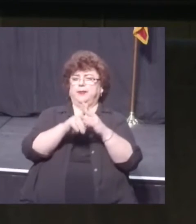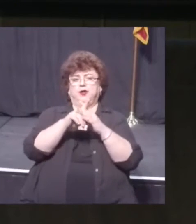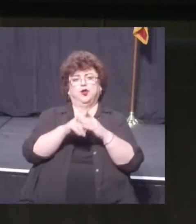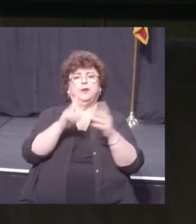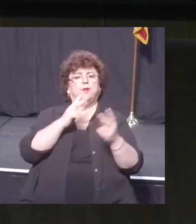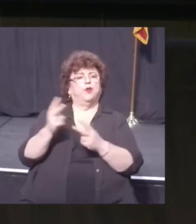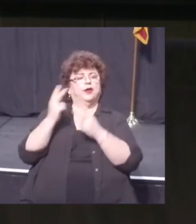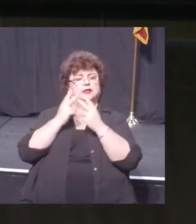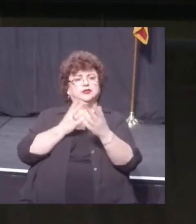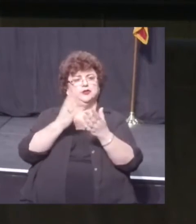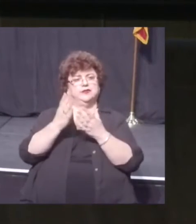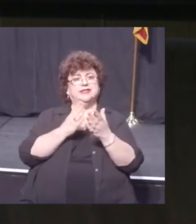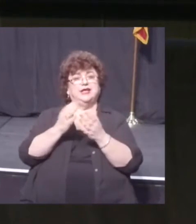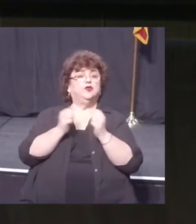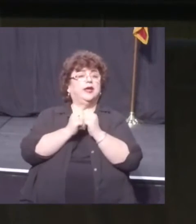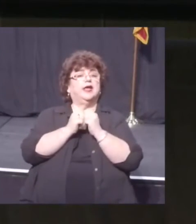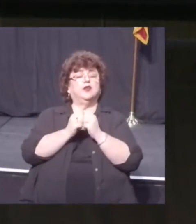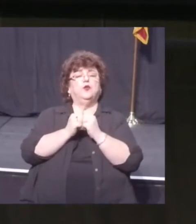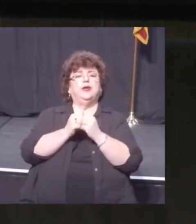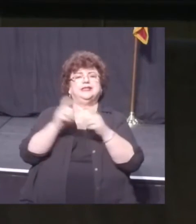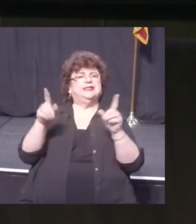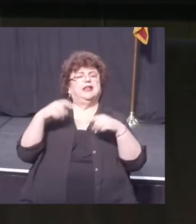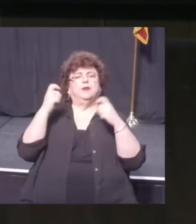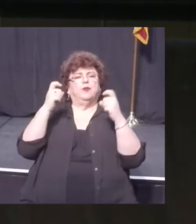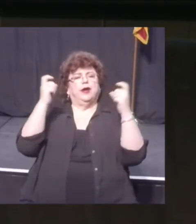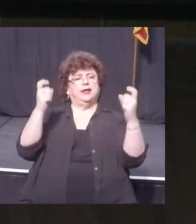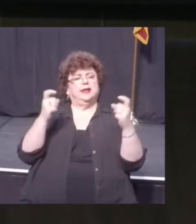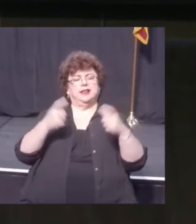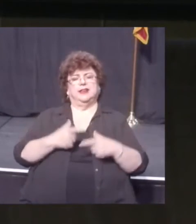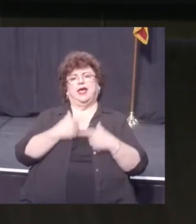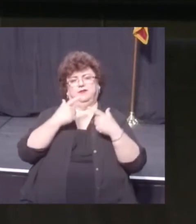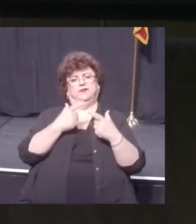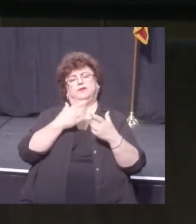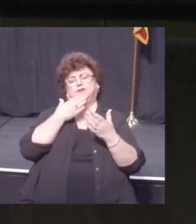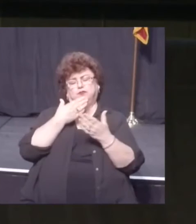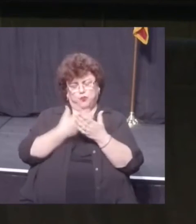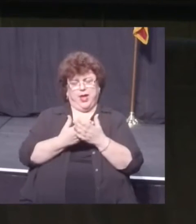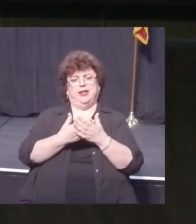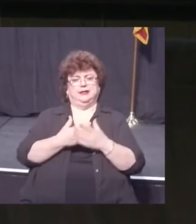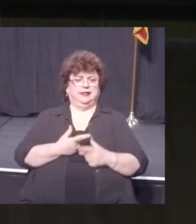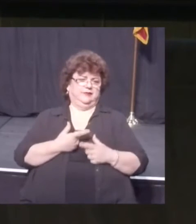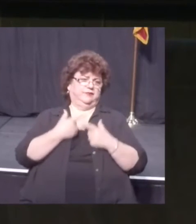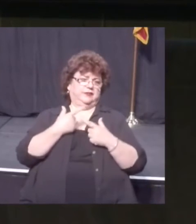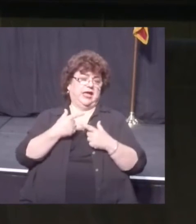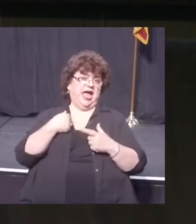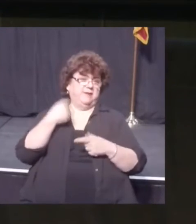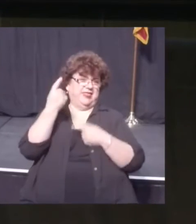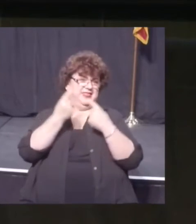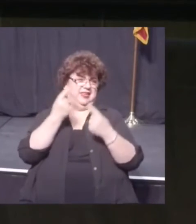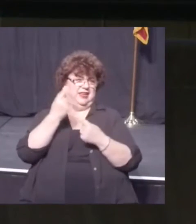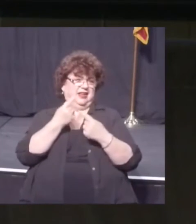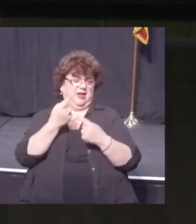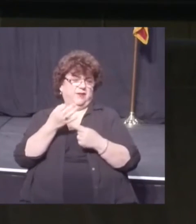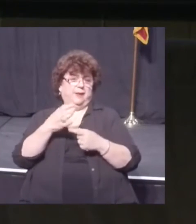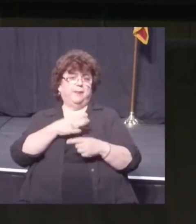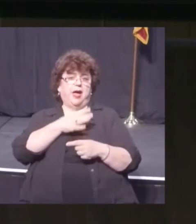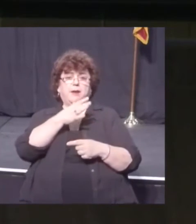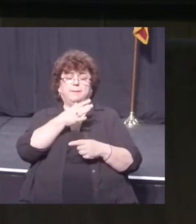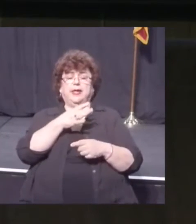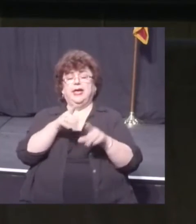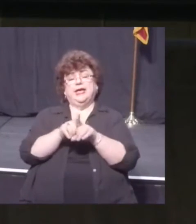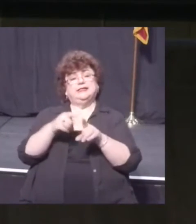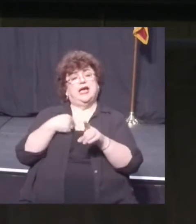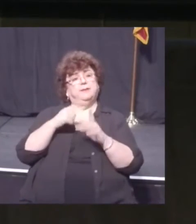service, and together we celebrated a life well lived. I've been thinking about my mom as I begin my work